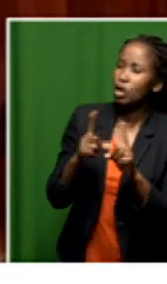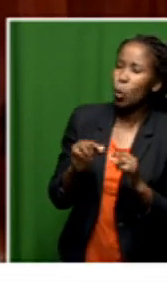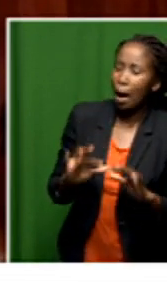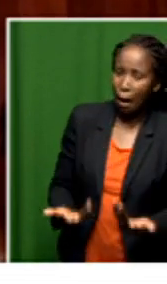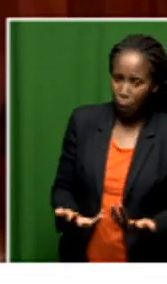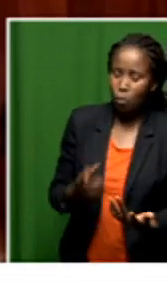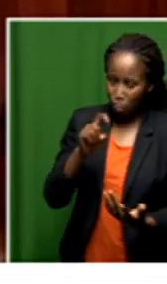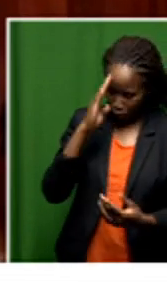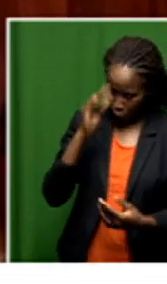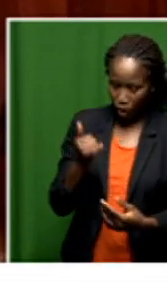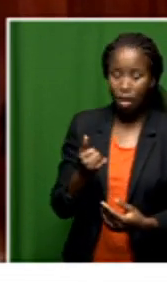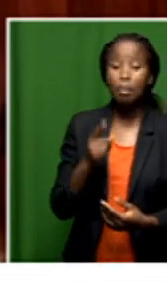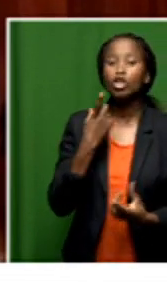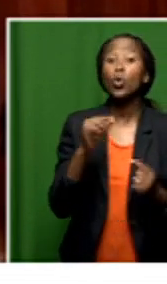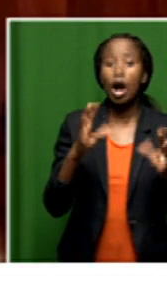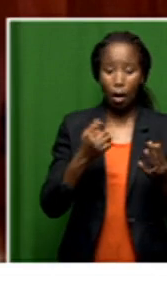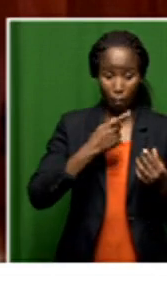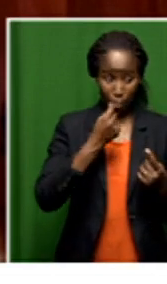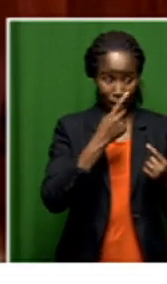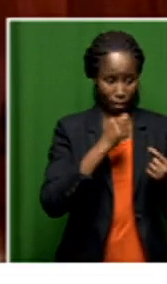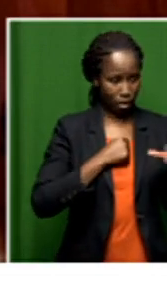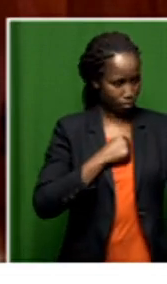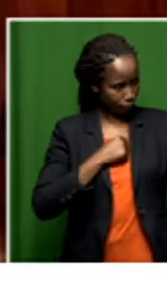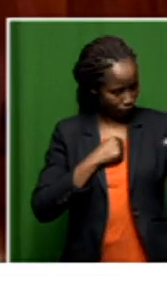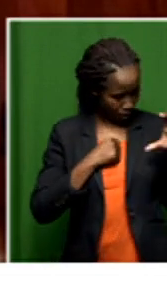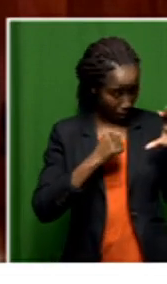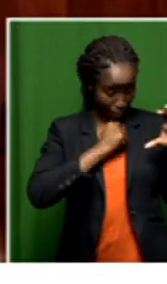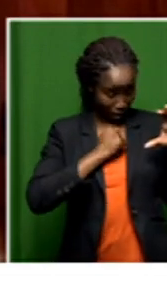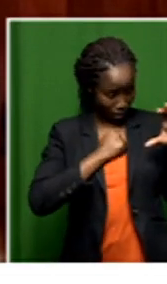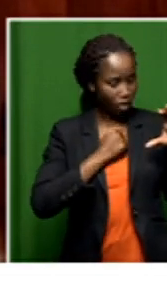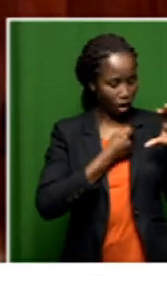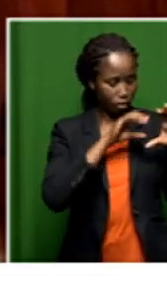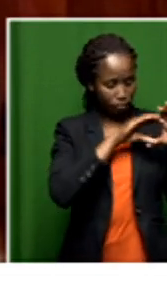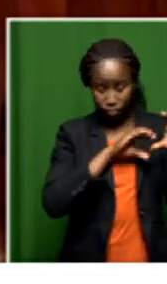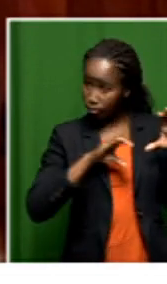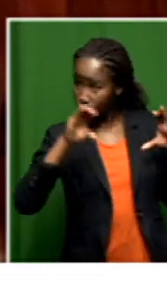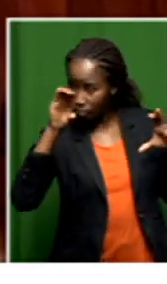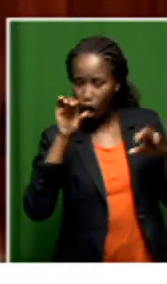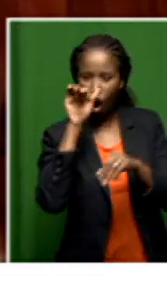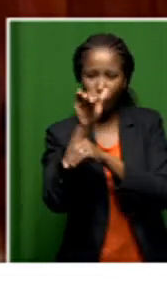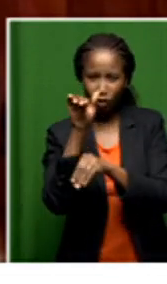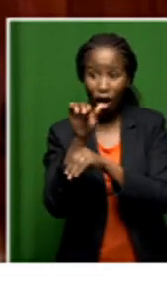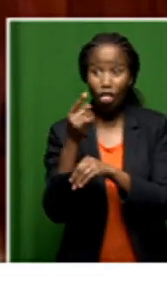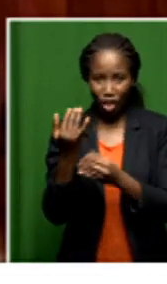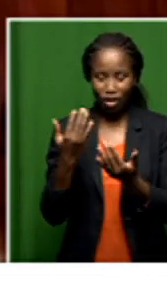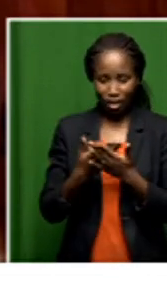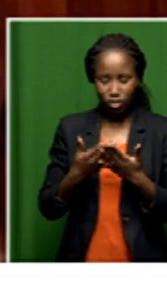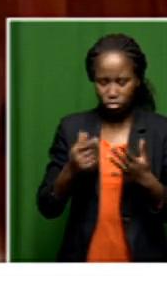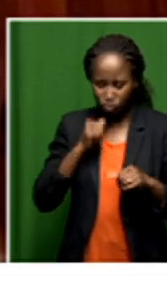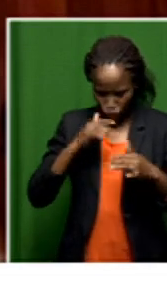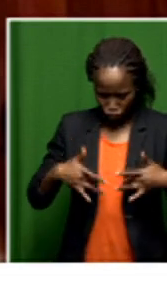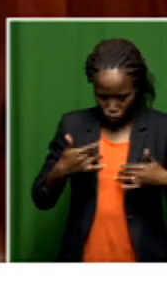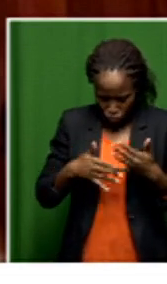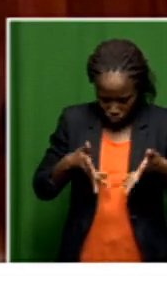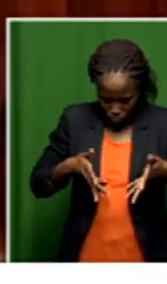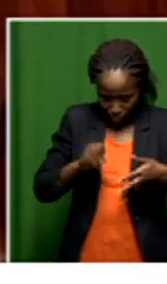to take your money, send it overseas, make sure that you can get the growth on your capital while you're living here, and hopefully,